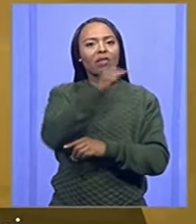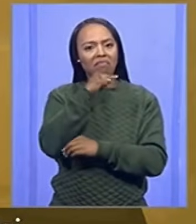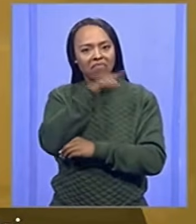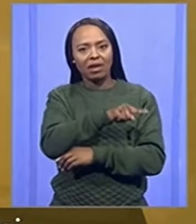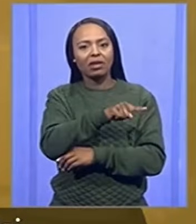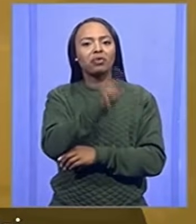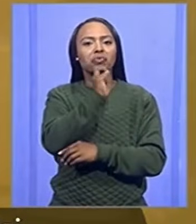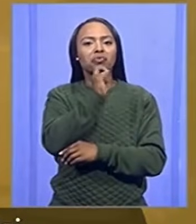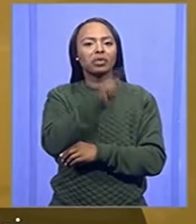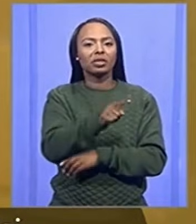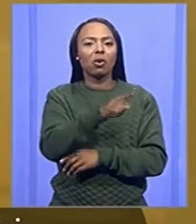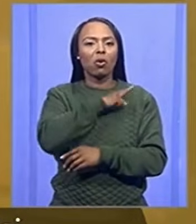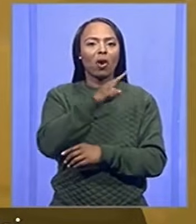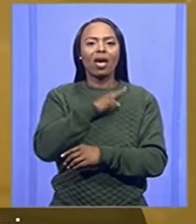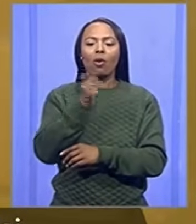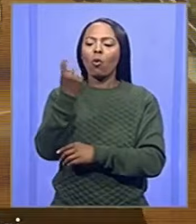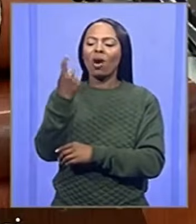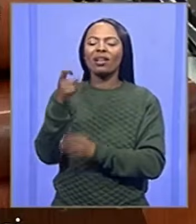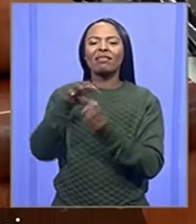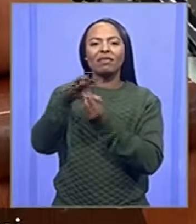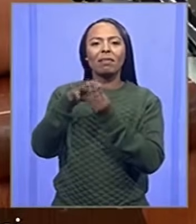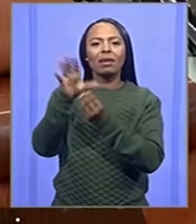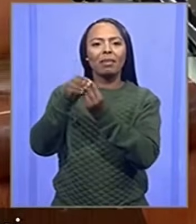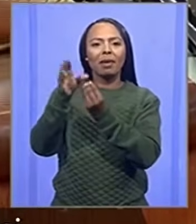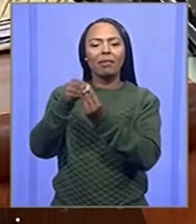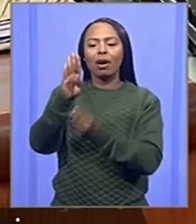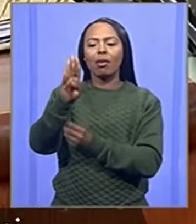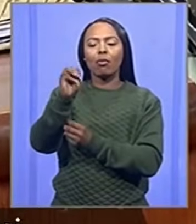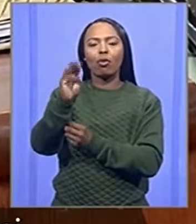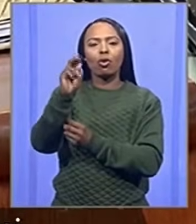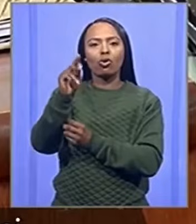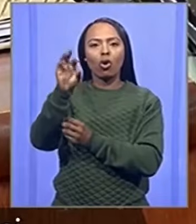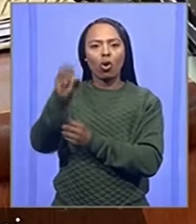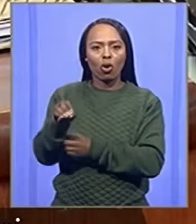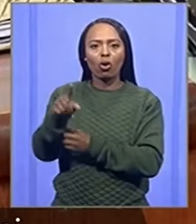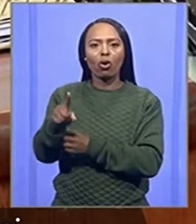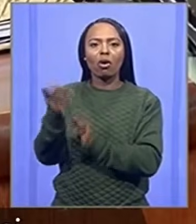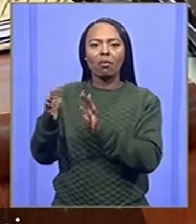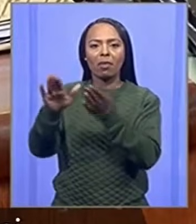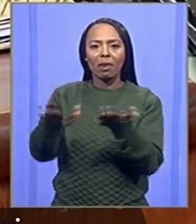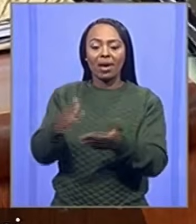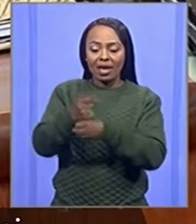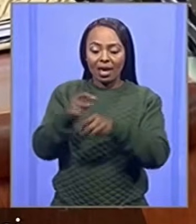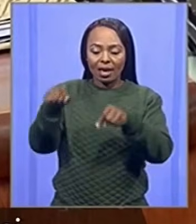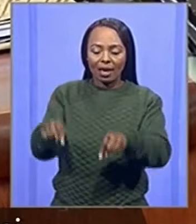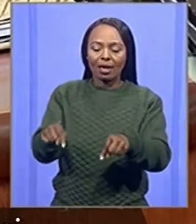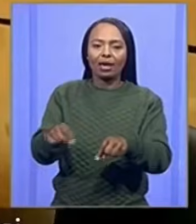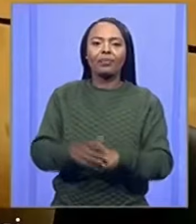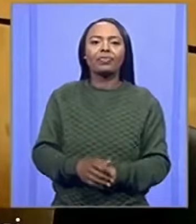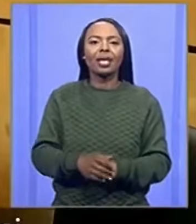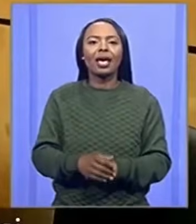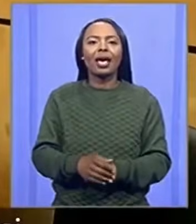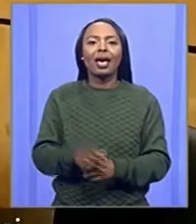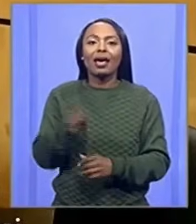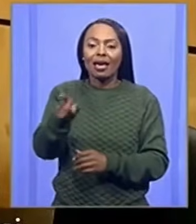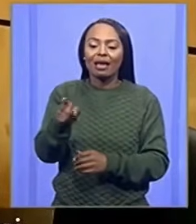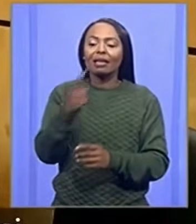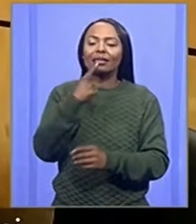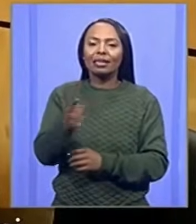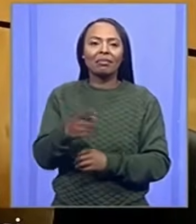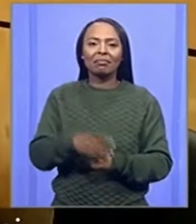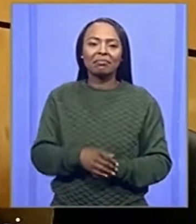tla morago ga gore mongwe wa losika e leng Bonolo Modisaemang a tlhokafale go sa le gale ngwaga ono. Loso la gagwe go kaiwa